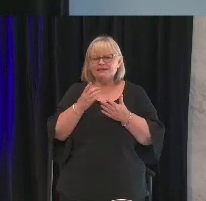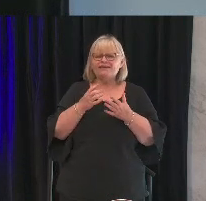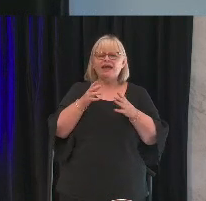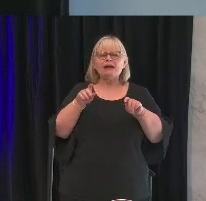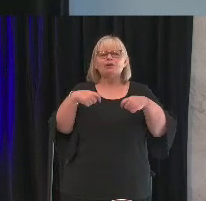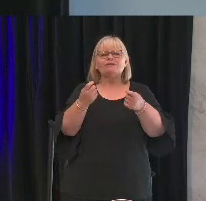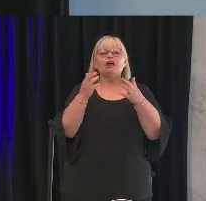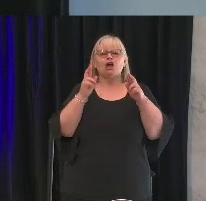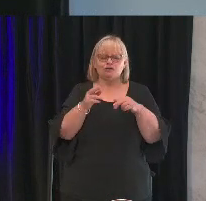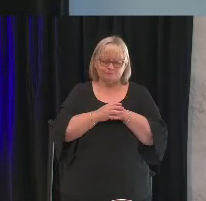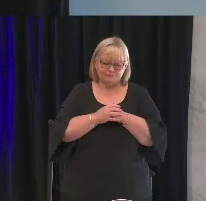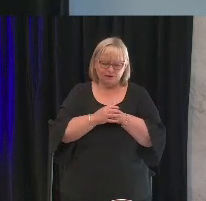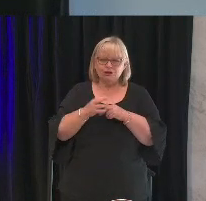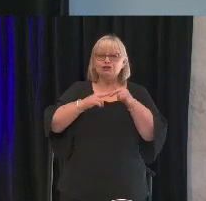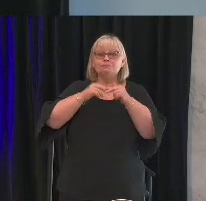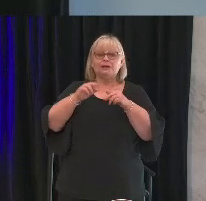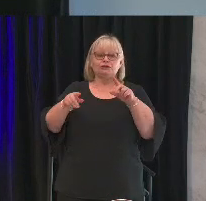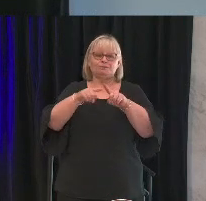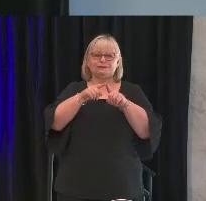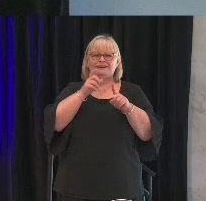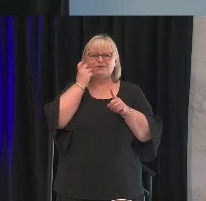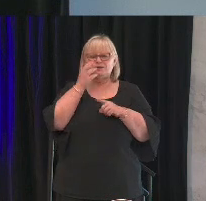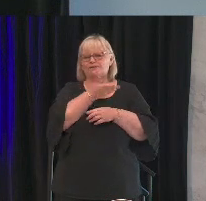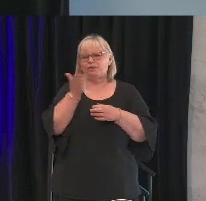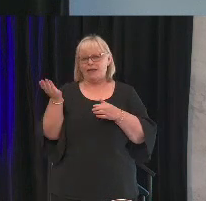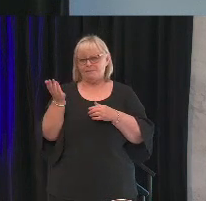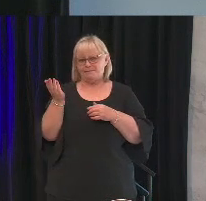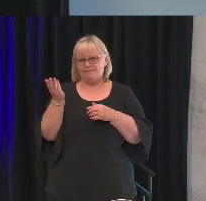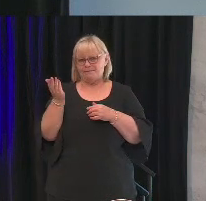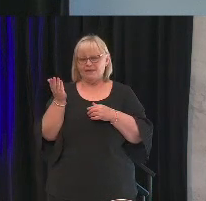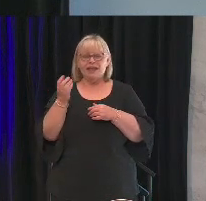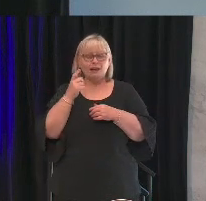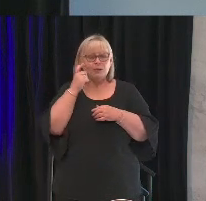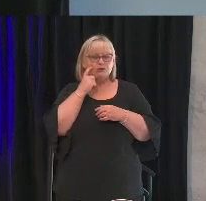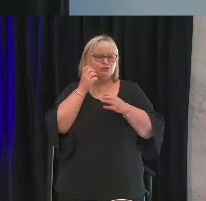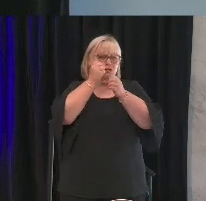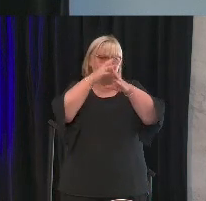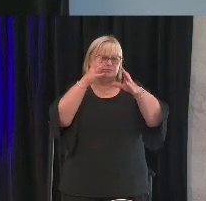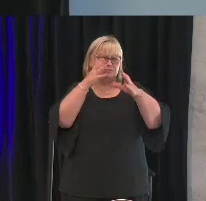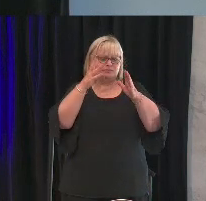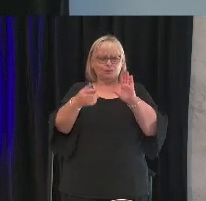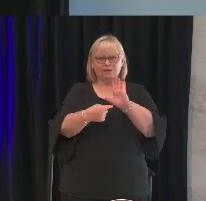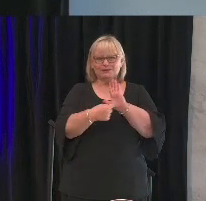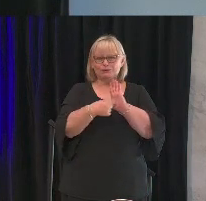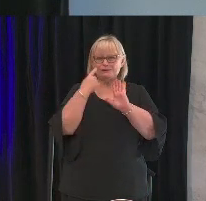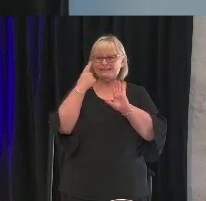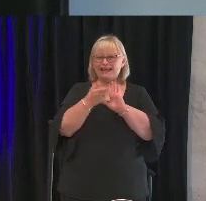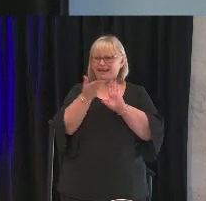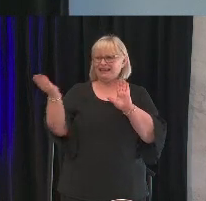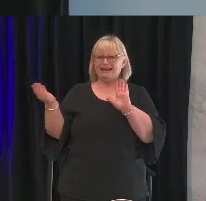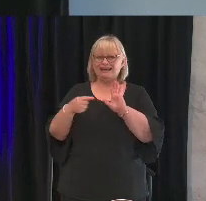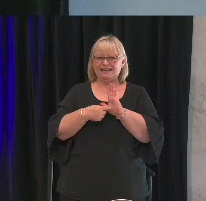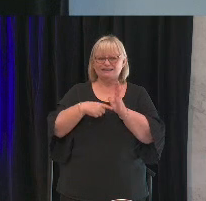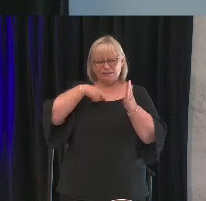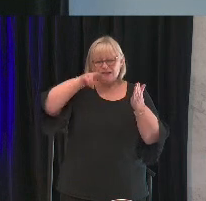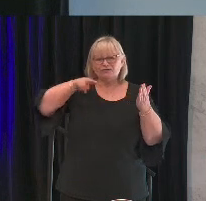We need to help build a positive future for them, and we need to imagine it and place it on the page for them to see.